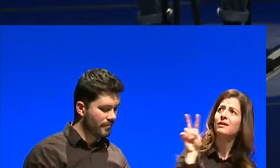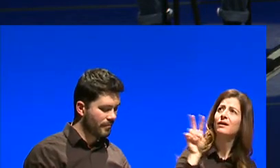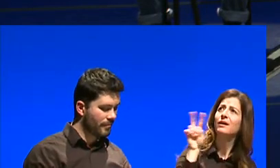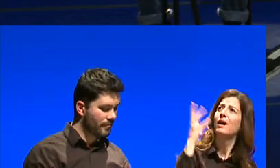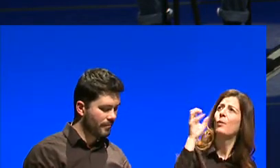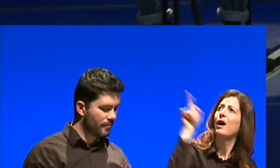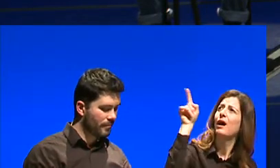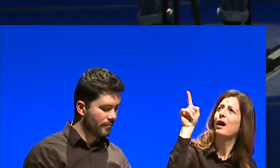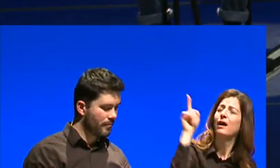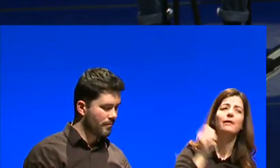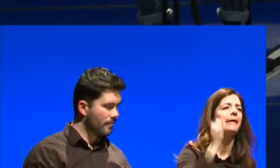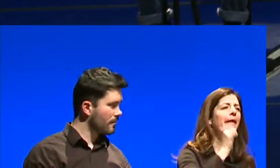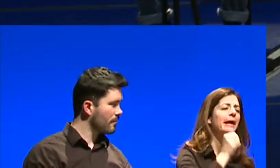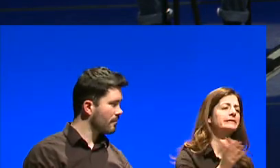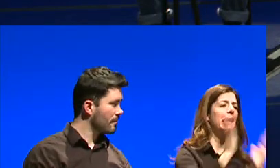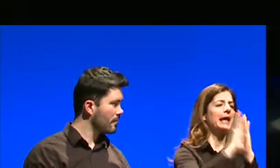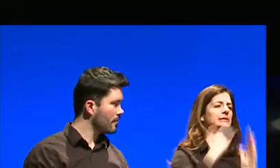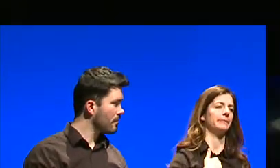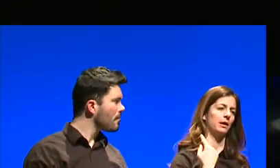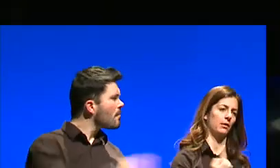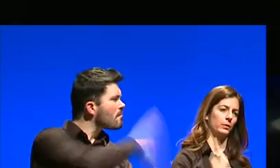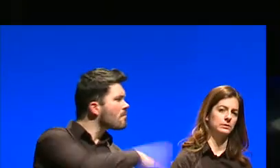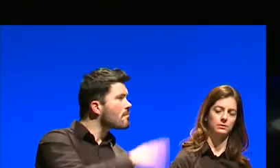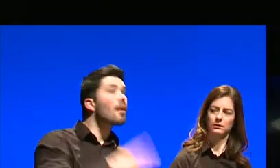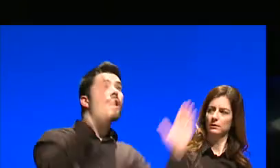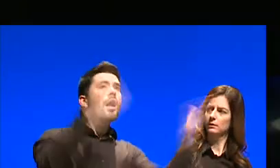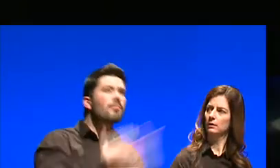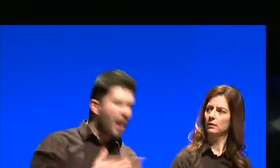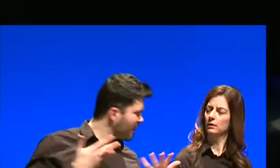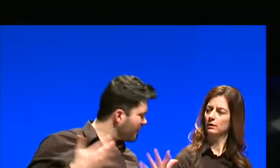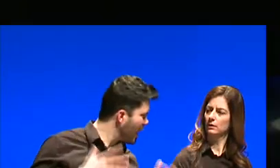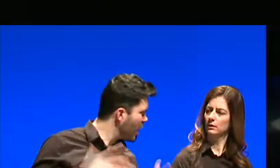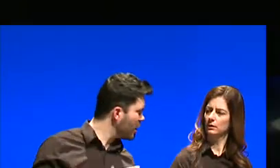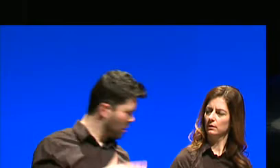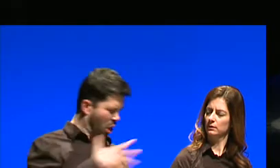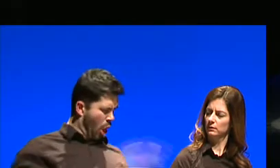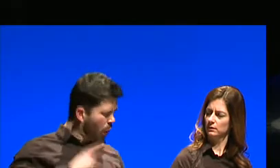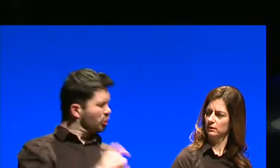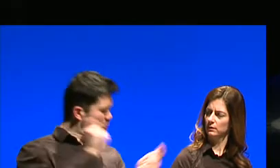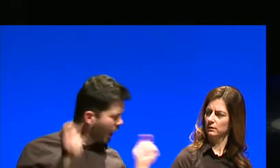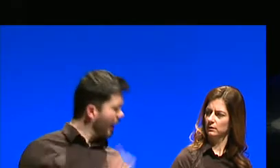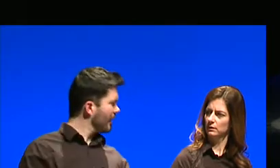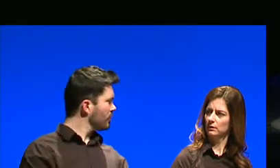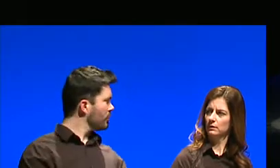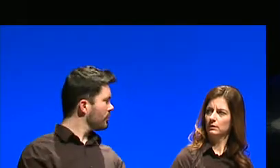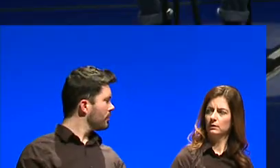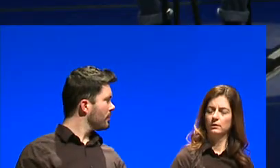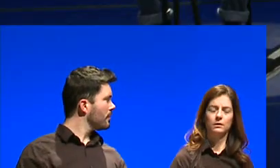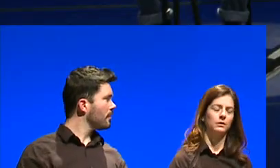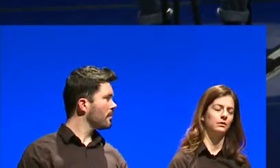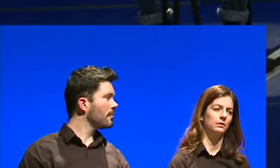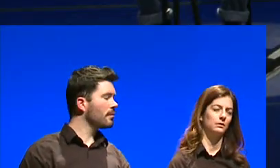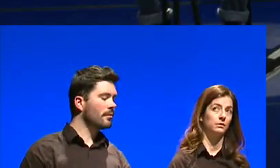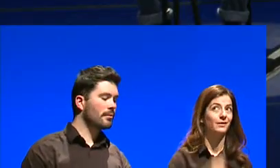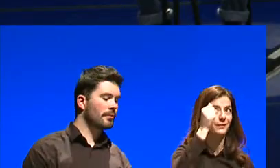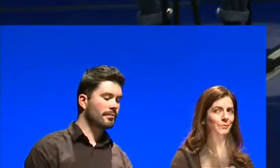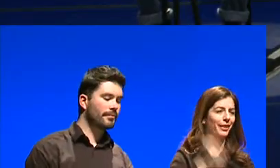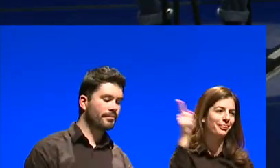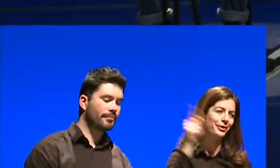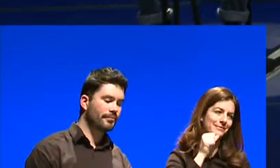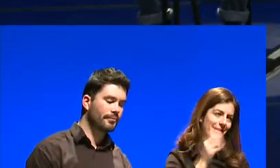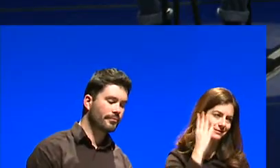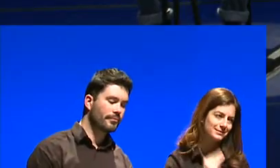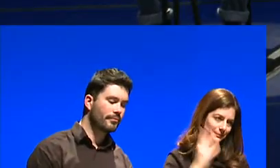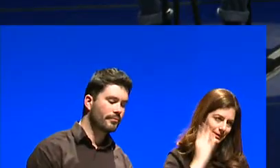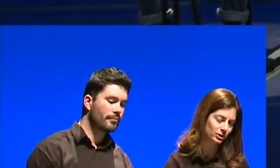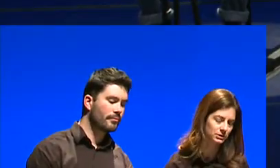My aunts will ask me, have you prayed? Why are you wearing that outfit? This never happens to my brother. My